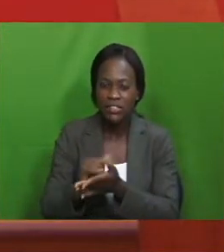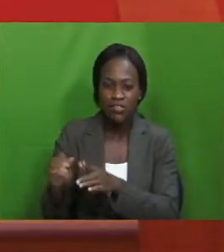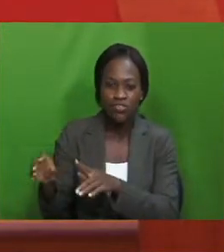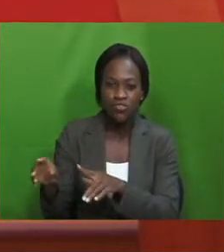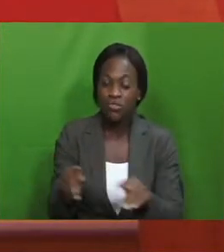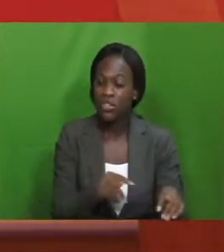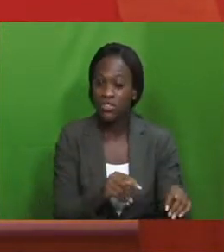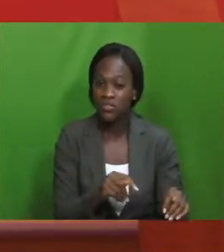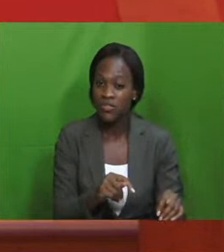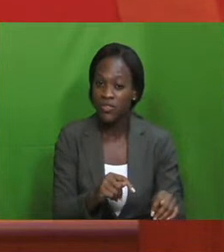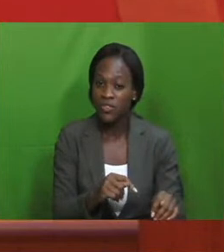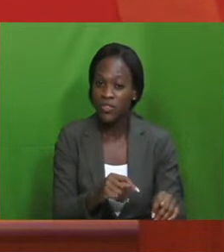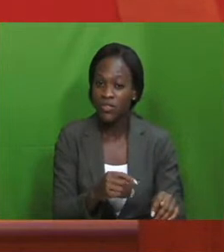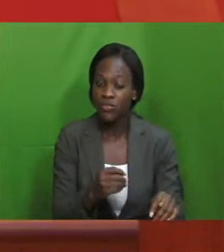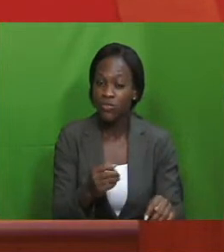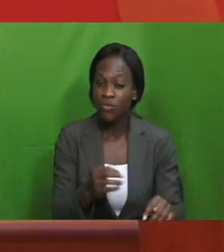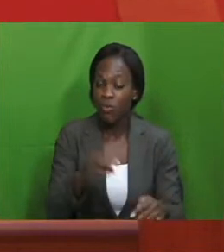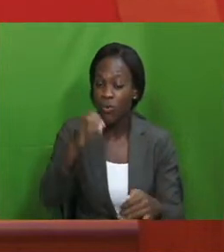No.